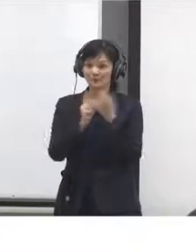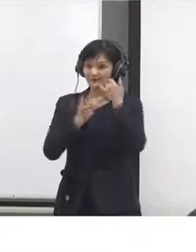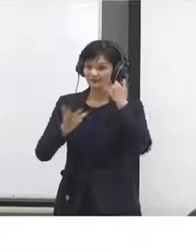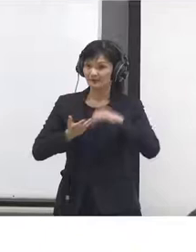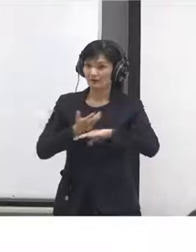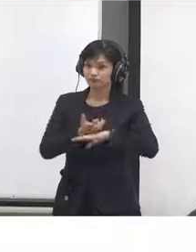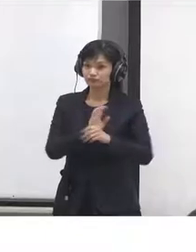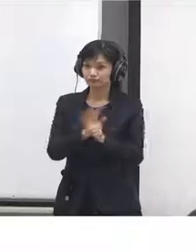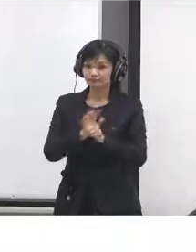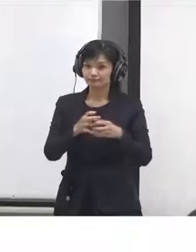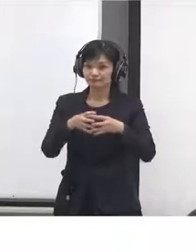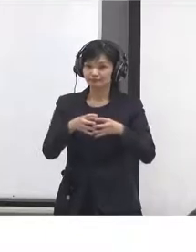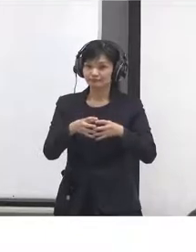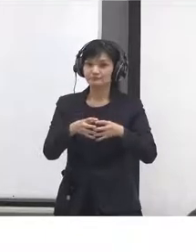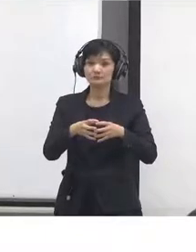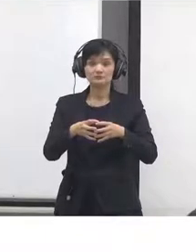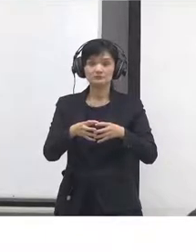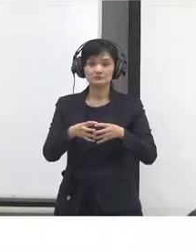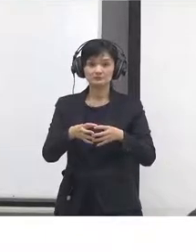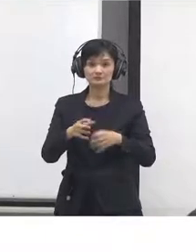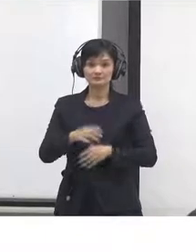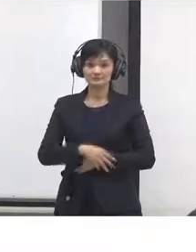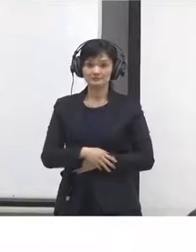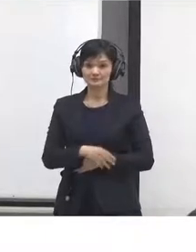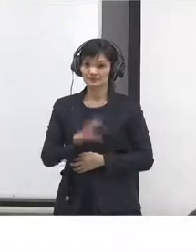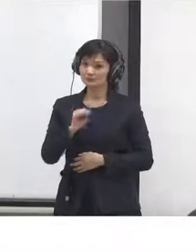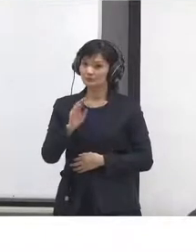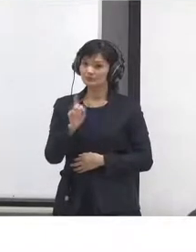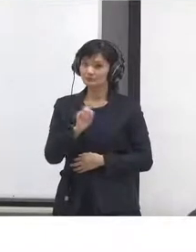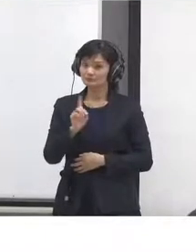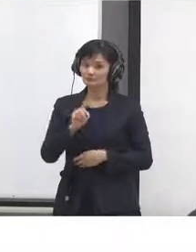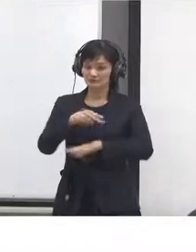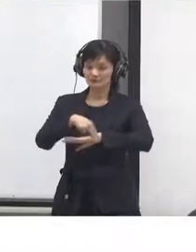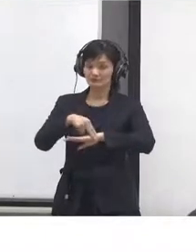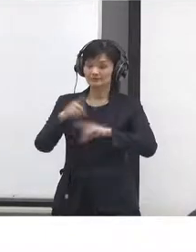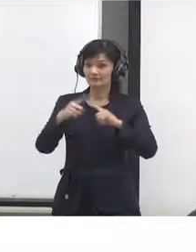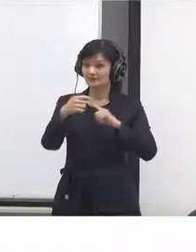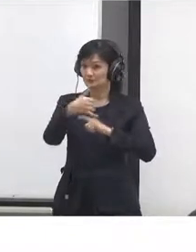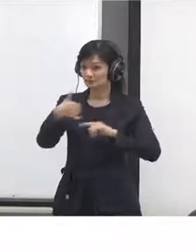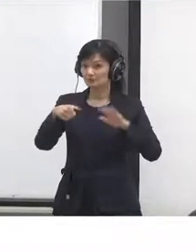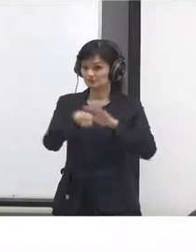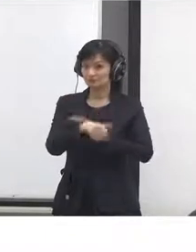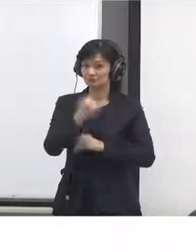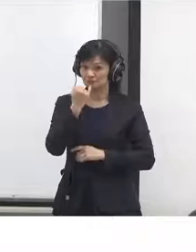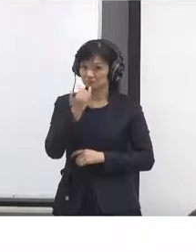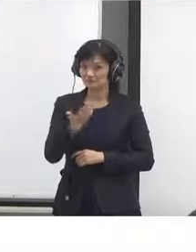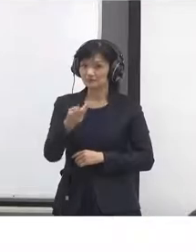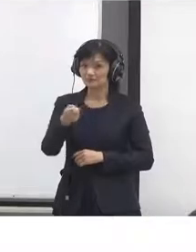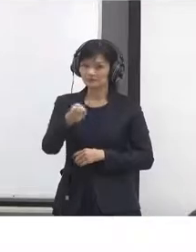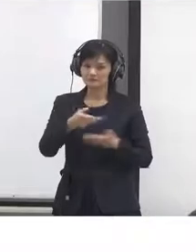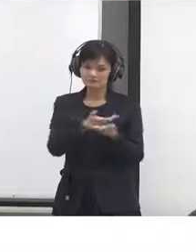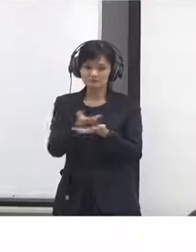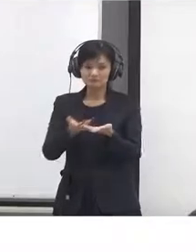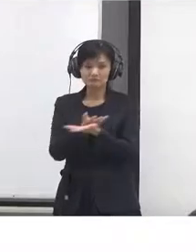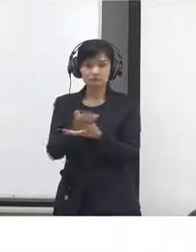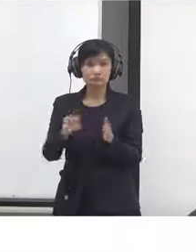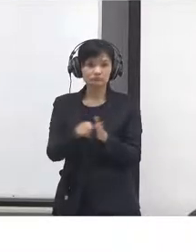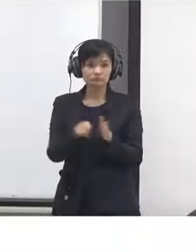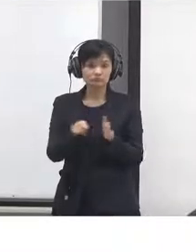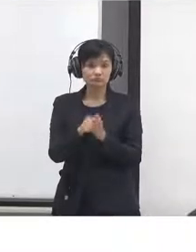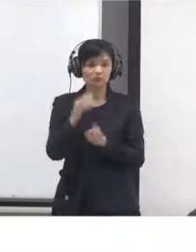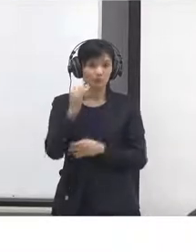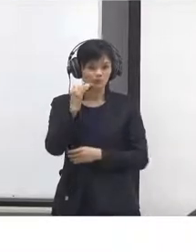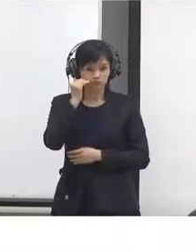language cultural are already exist barriers, will the inclusion of non-coder create more